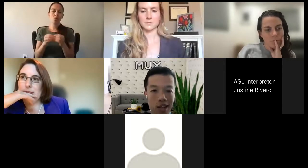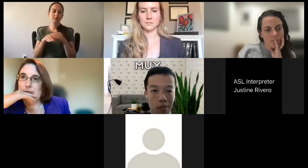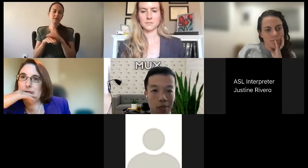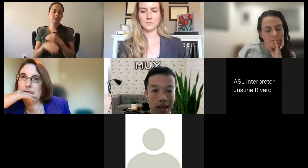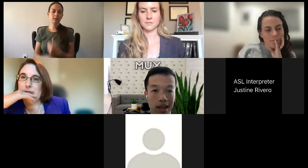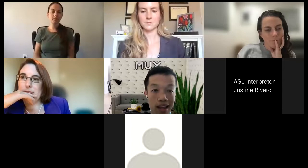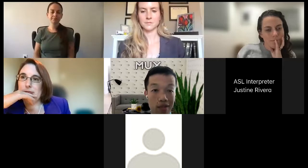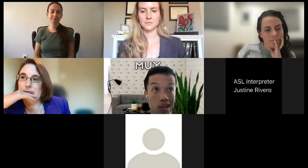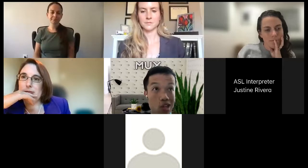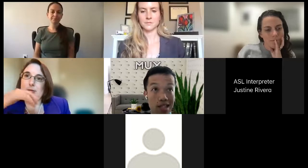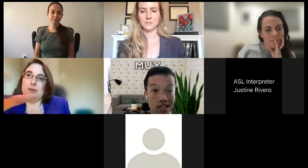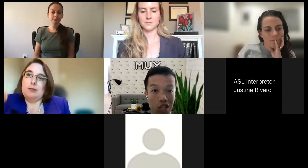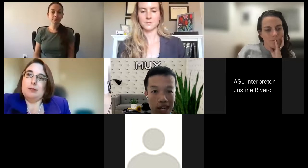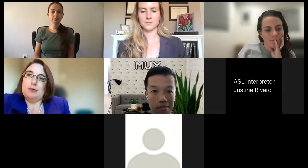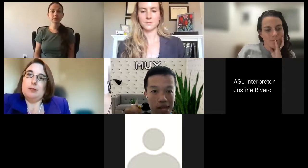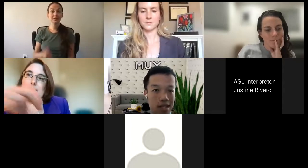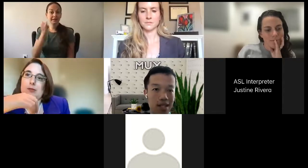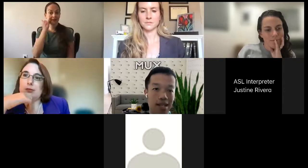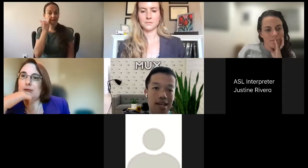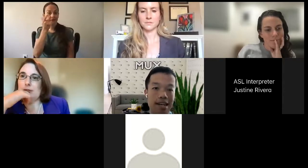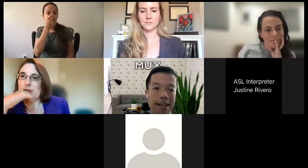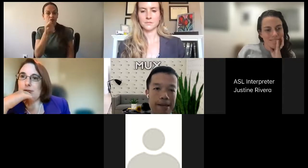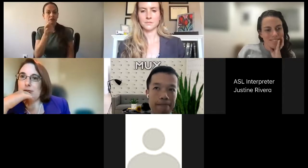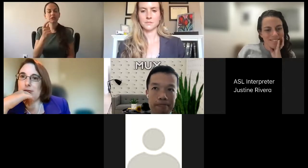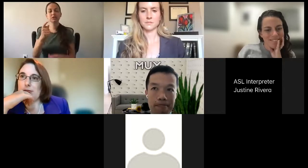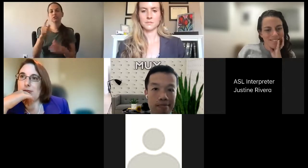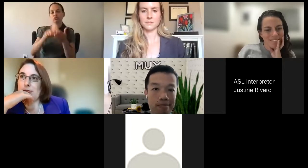accessible. So, and if you're interested, check out Mux.